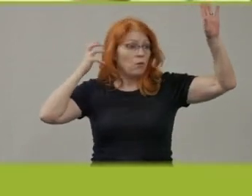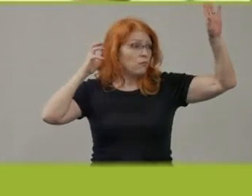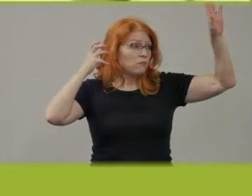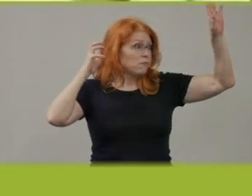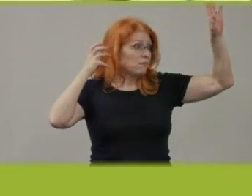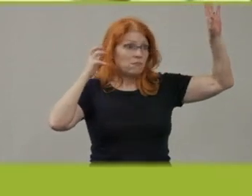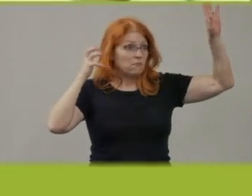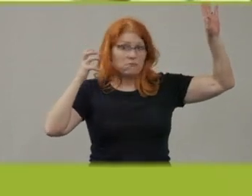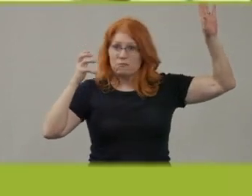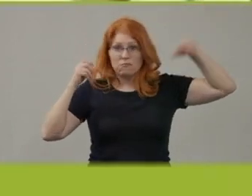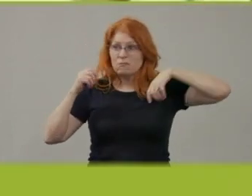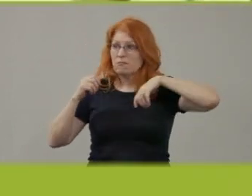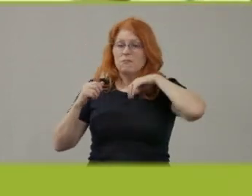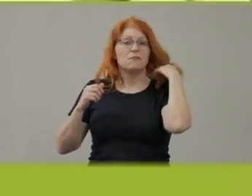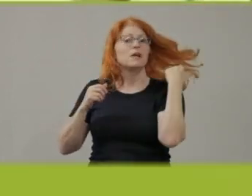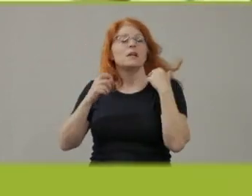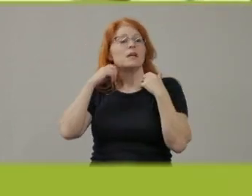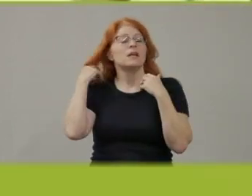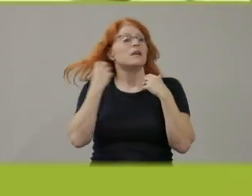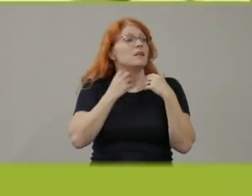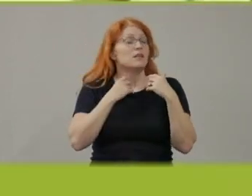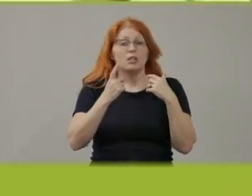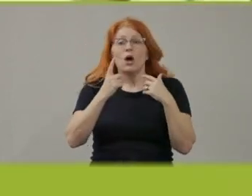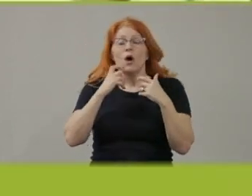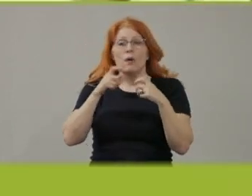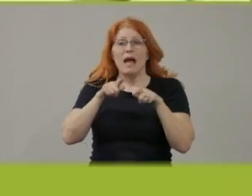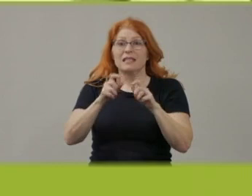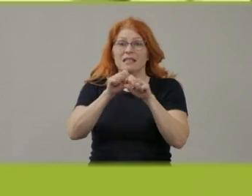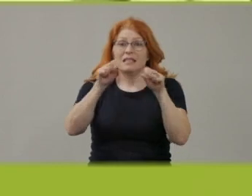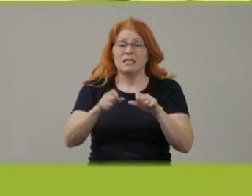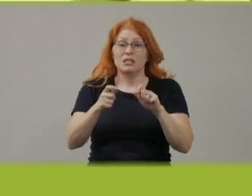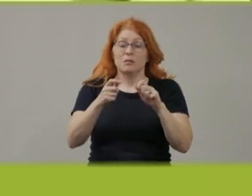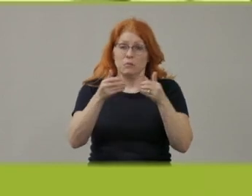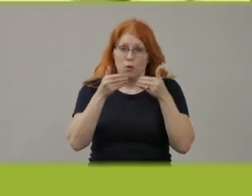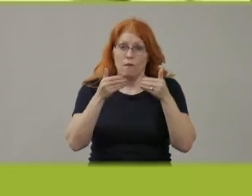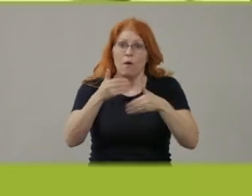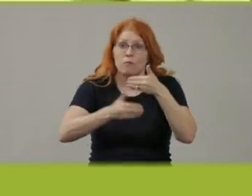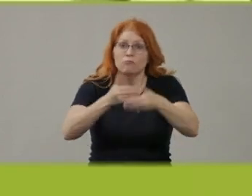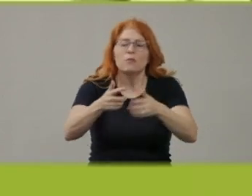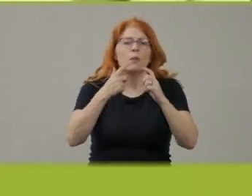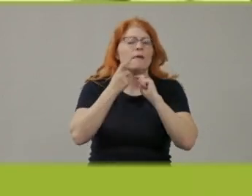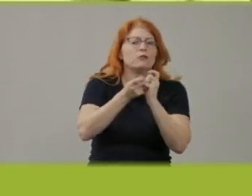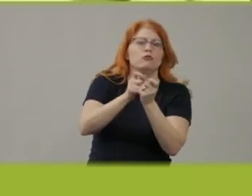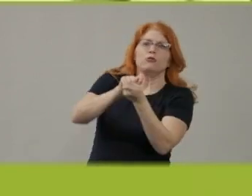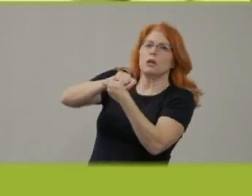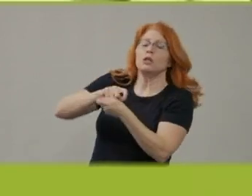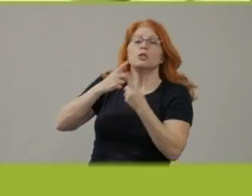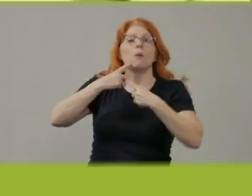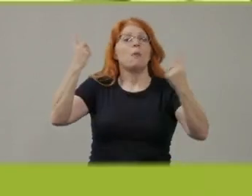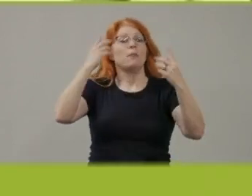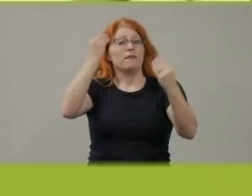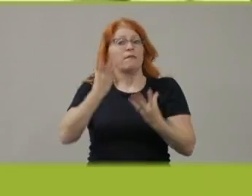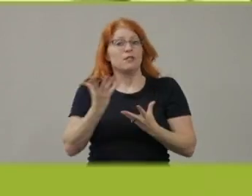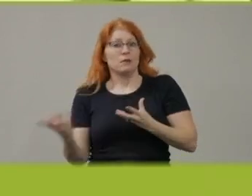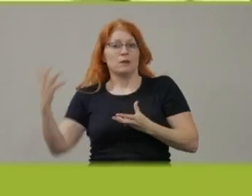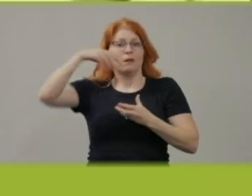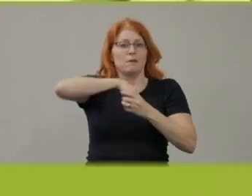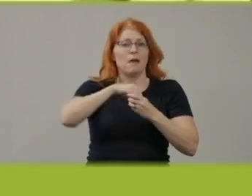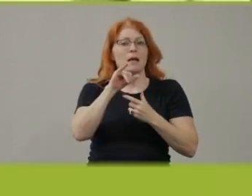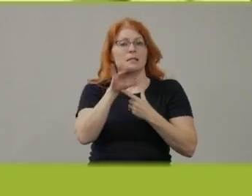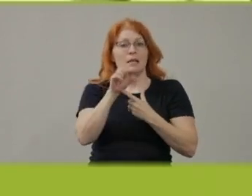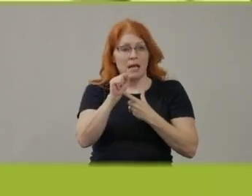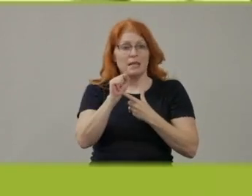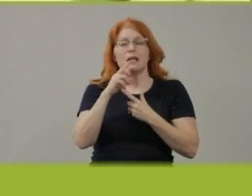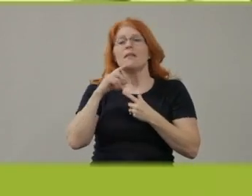people. And so we've had to evolve as these systems go forward. And so we've added public information into our ICS. They post